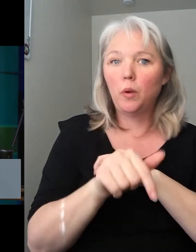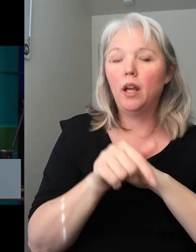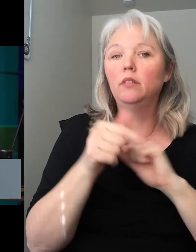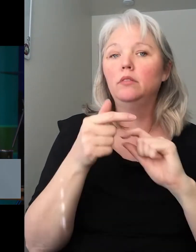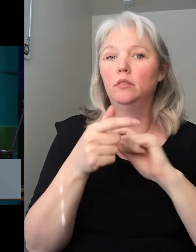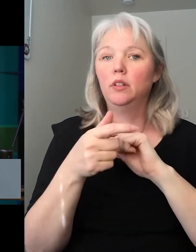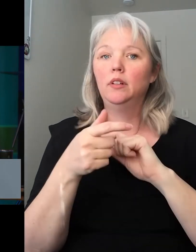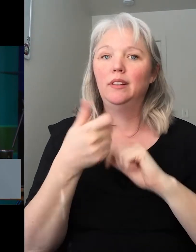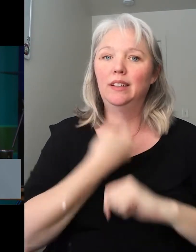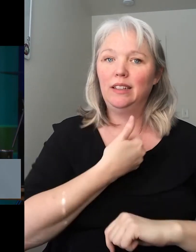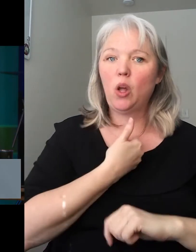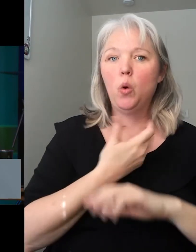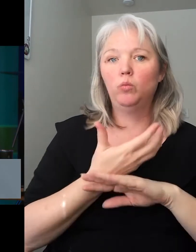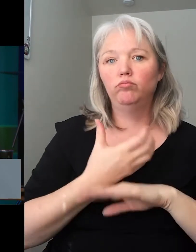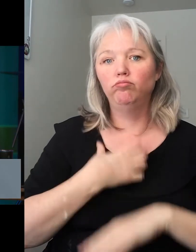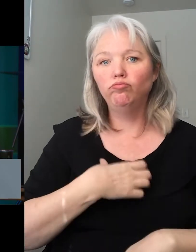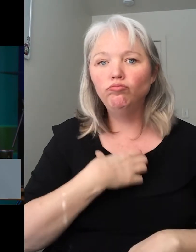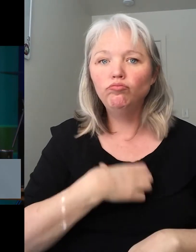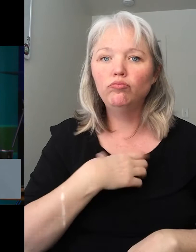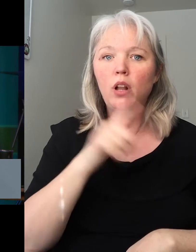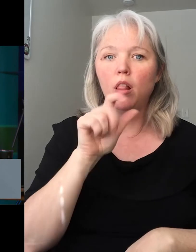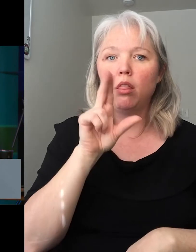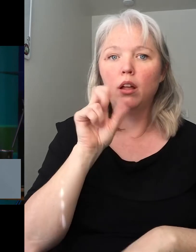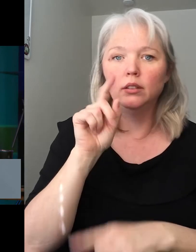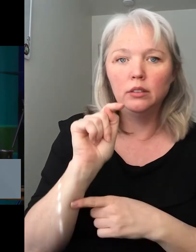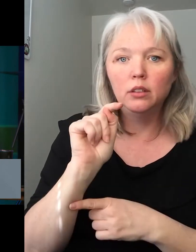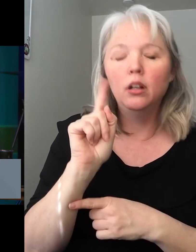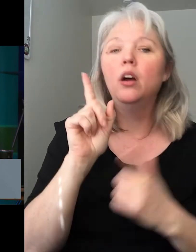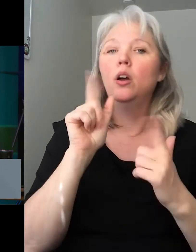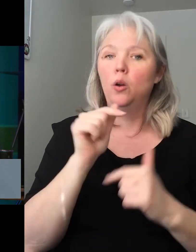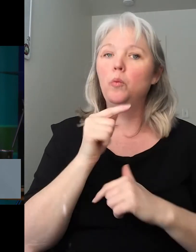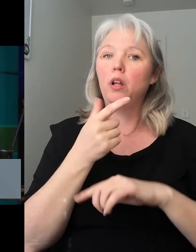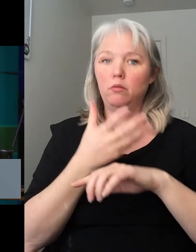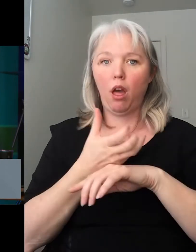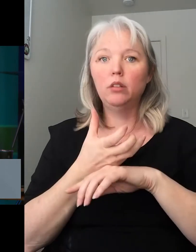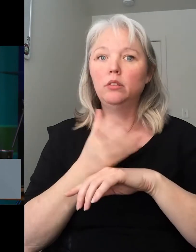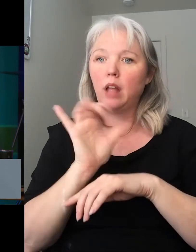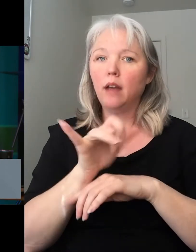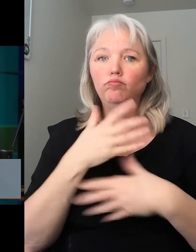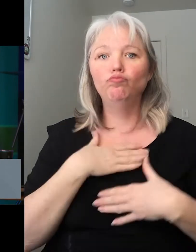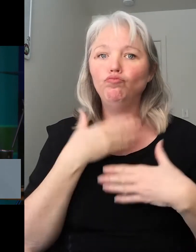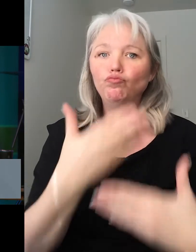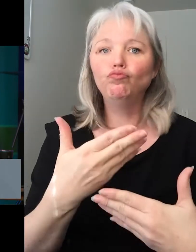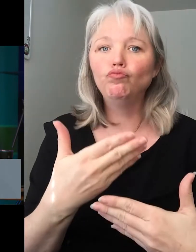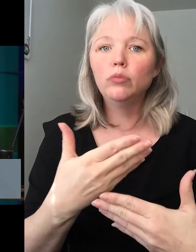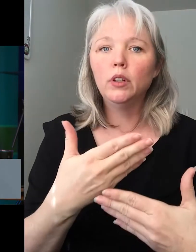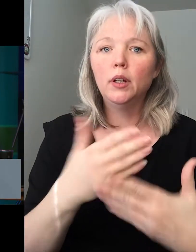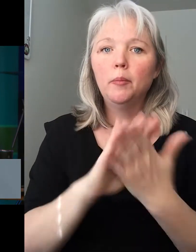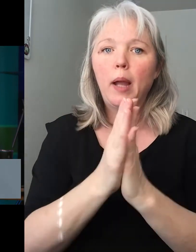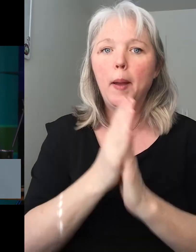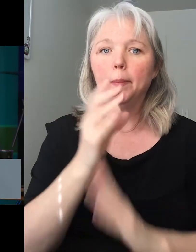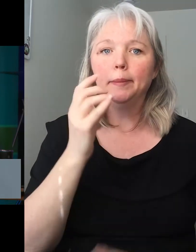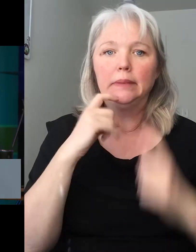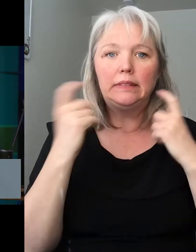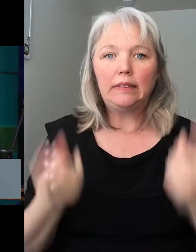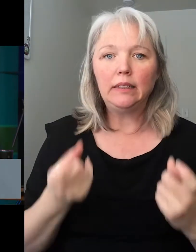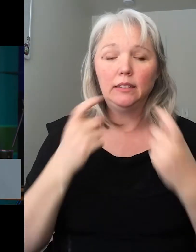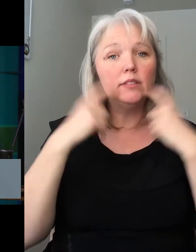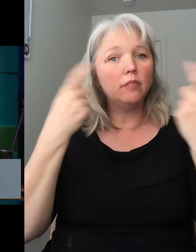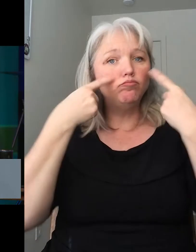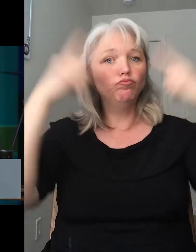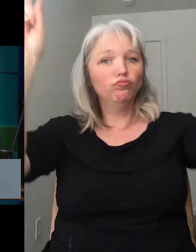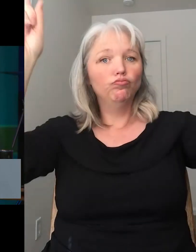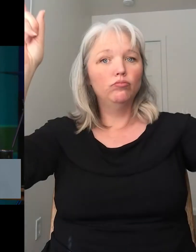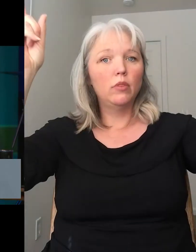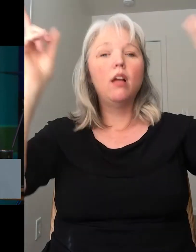and enticed by his own lust. Then when lust is conceived, it gives birth to sin. And when sin is accomplished,